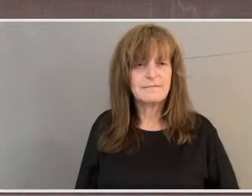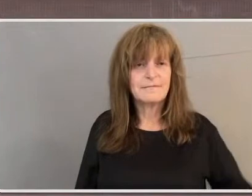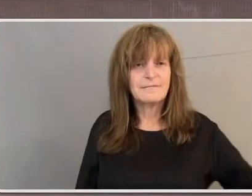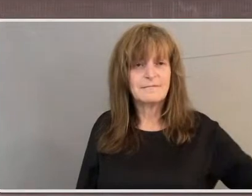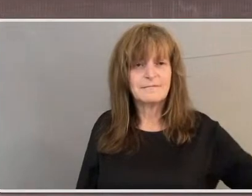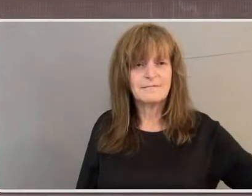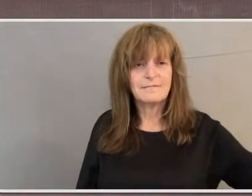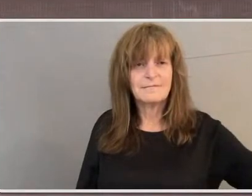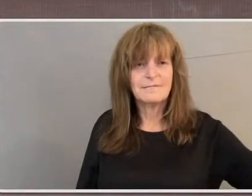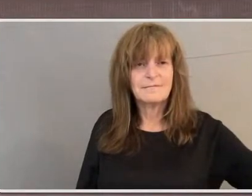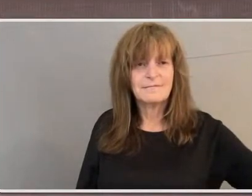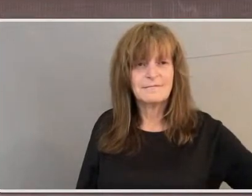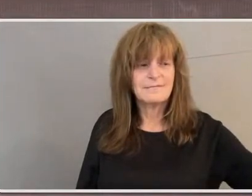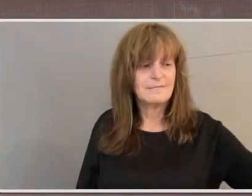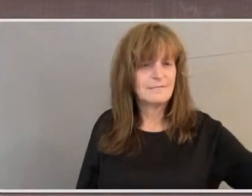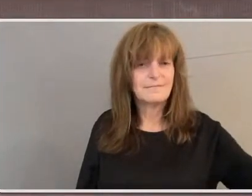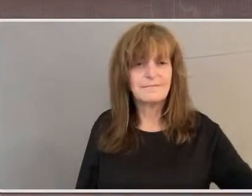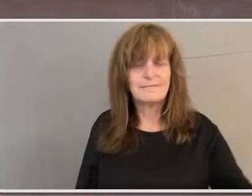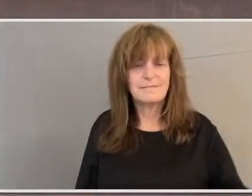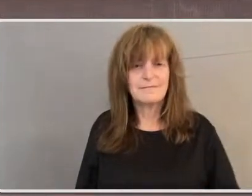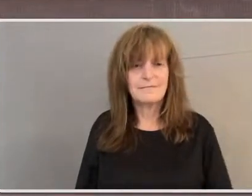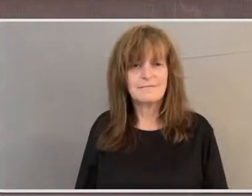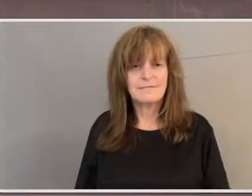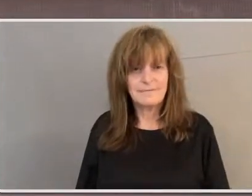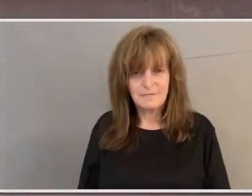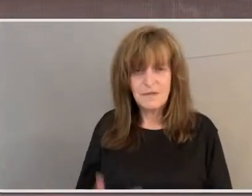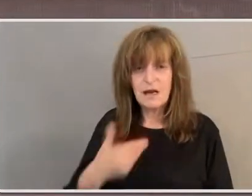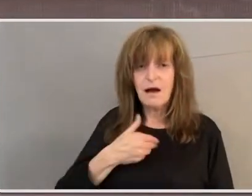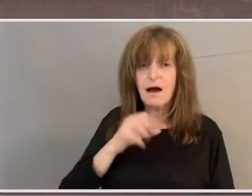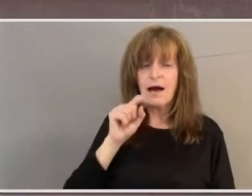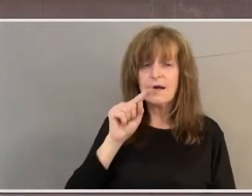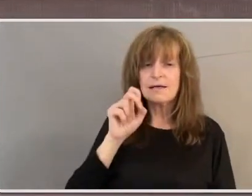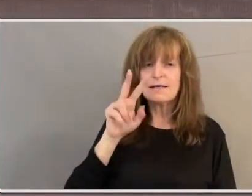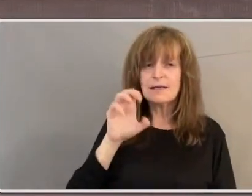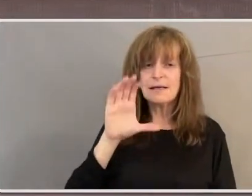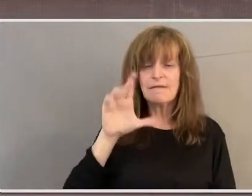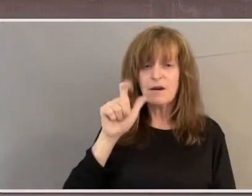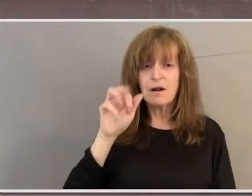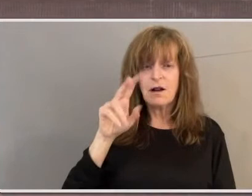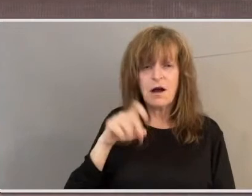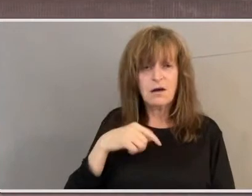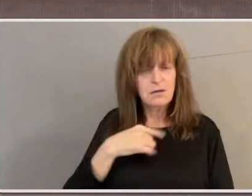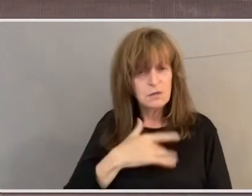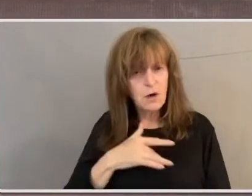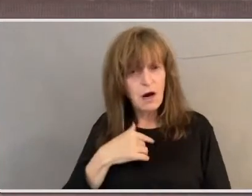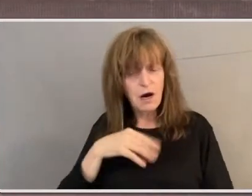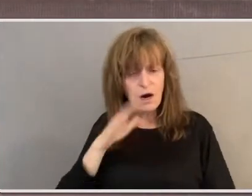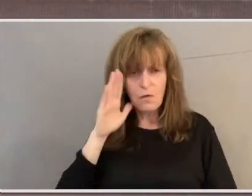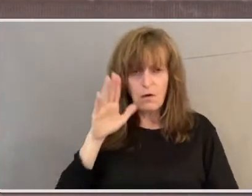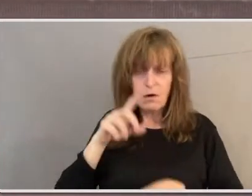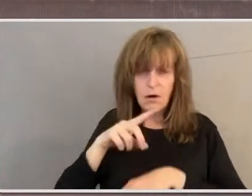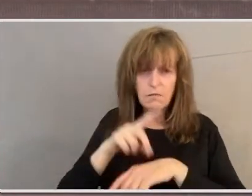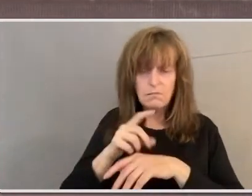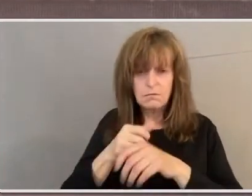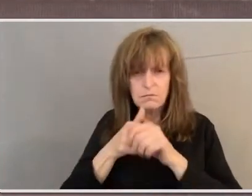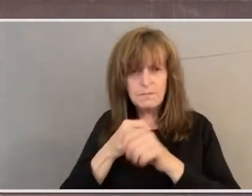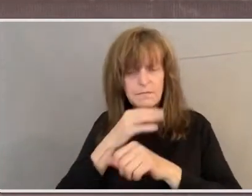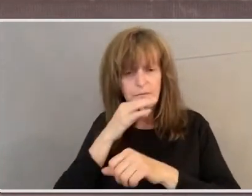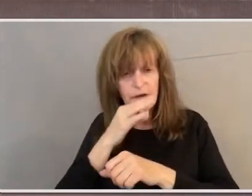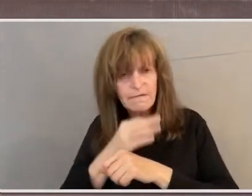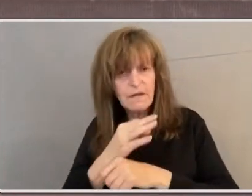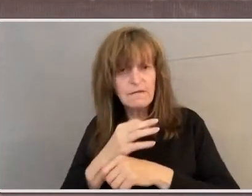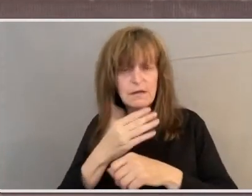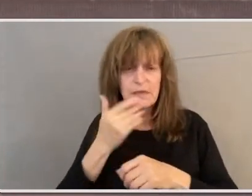I, Steve Clark, swear that I will duly and faithfully, to the best of my skill and knowledge, execute the powers and